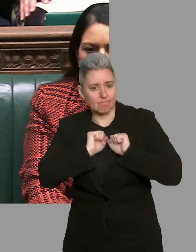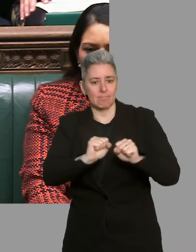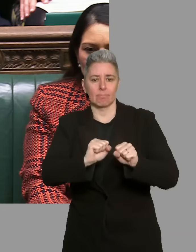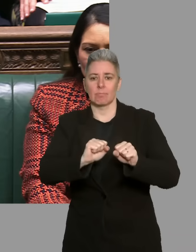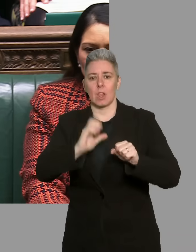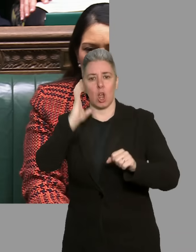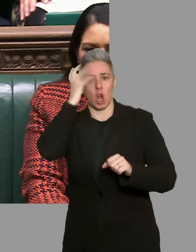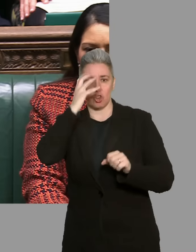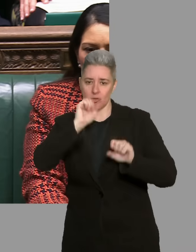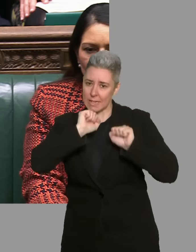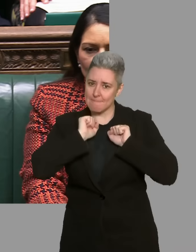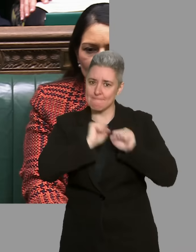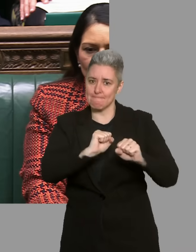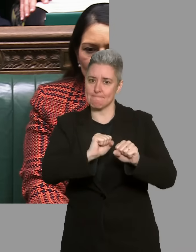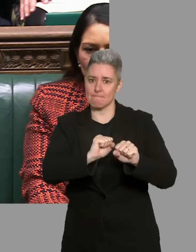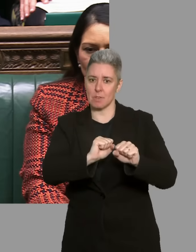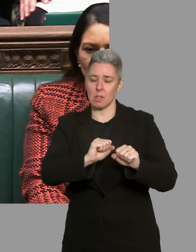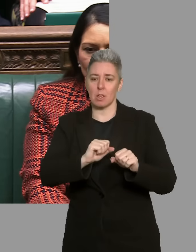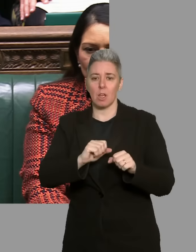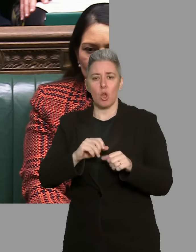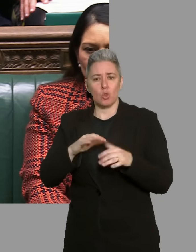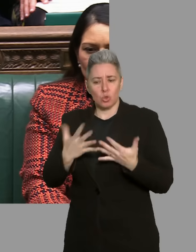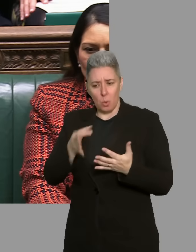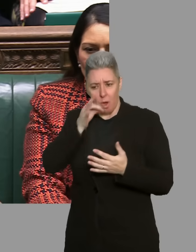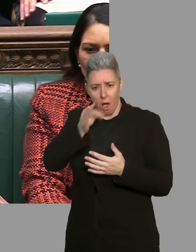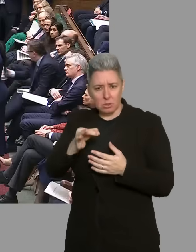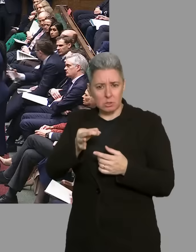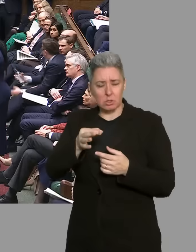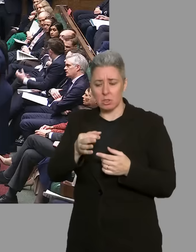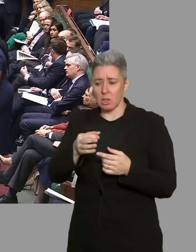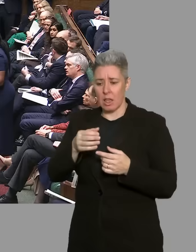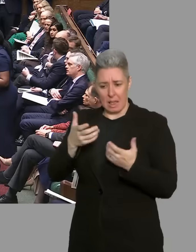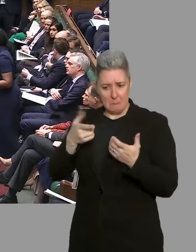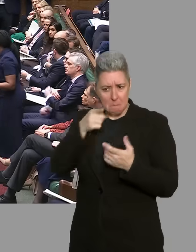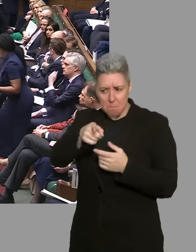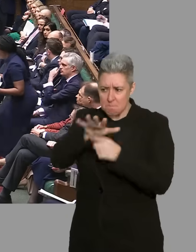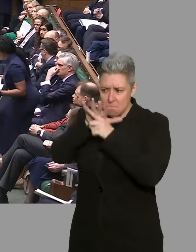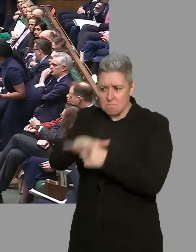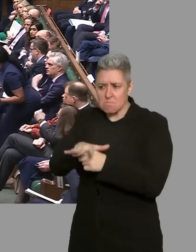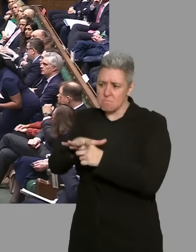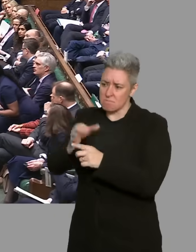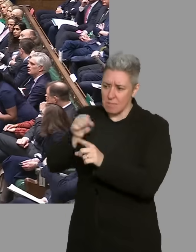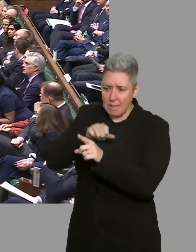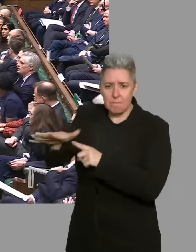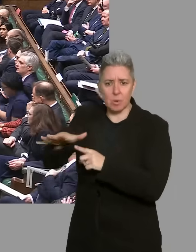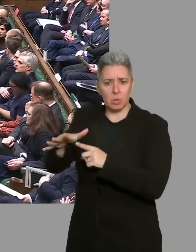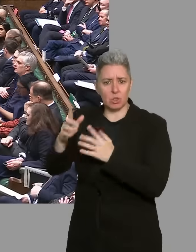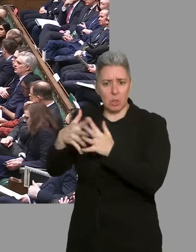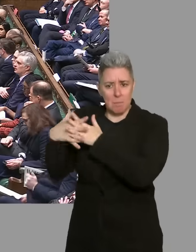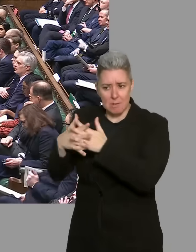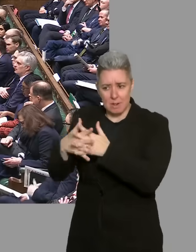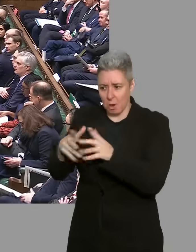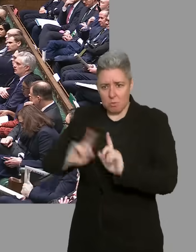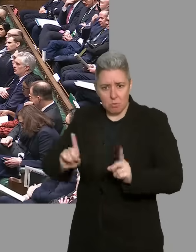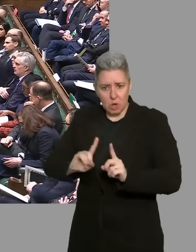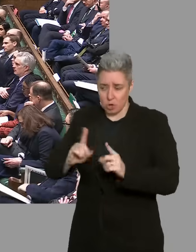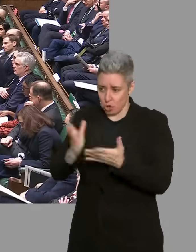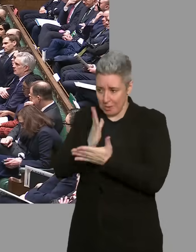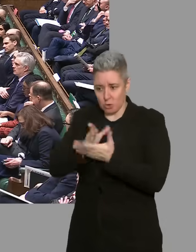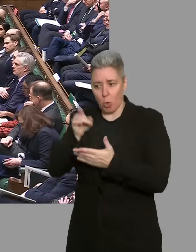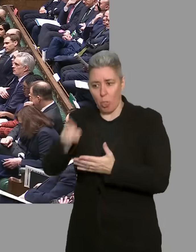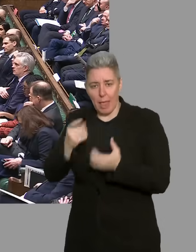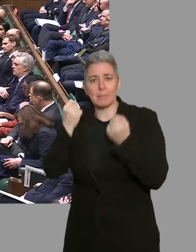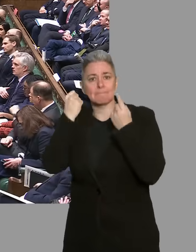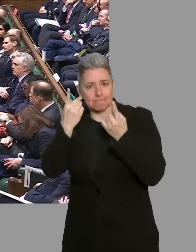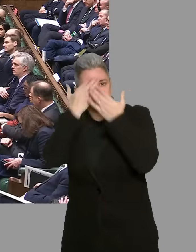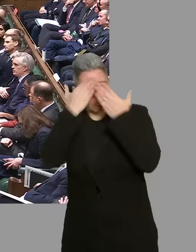with the US administration to ensure that is respected? Prime Minister. Mr. Speaker, let me be very clear about